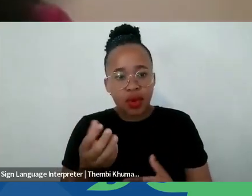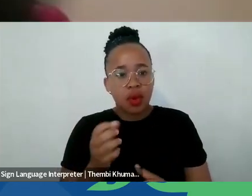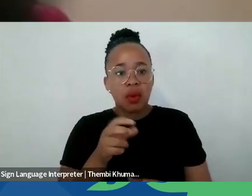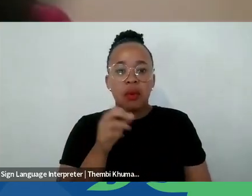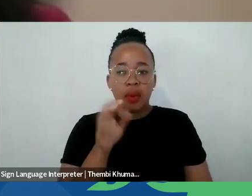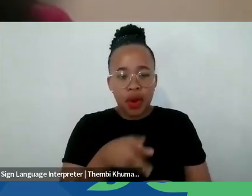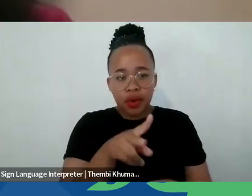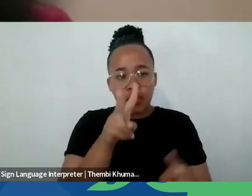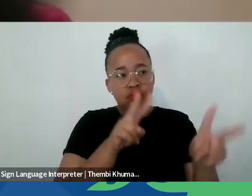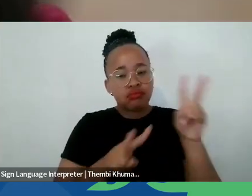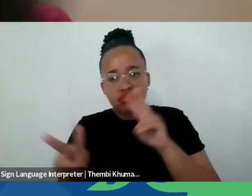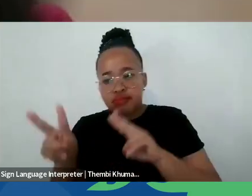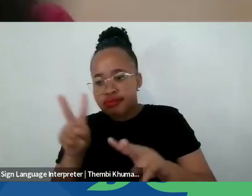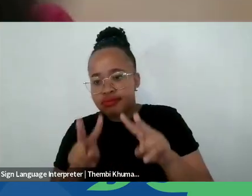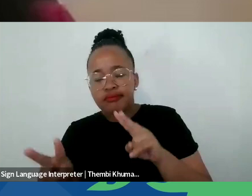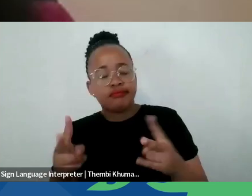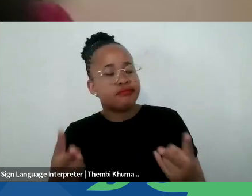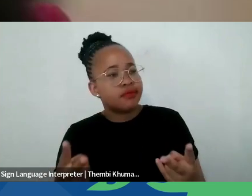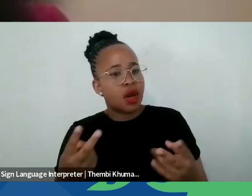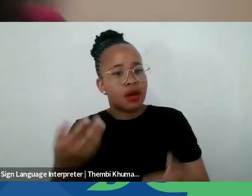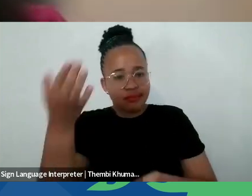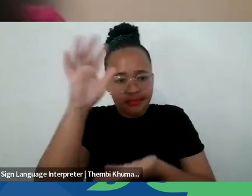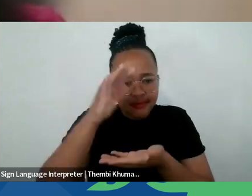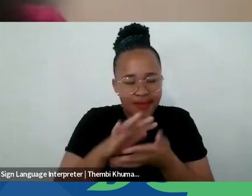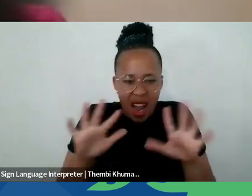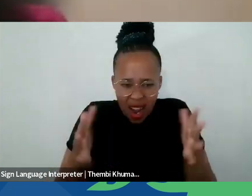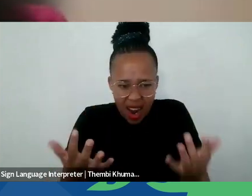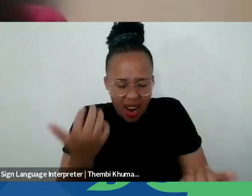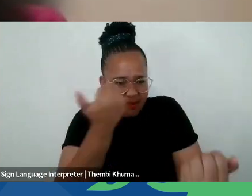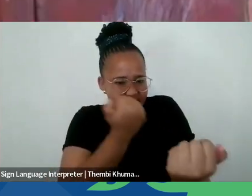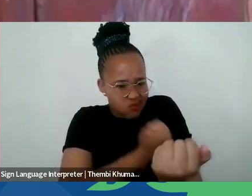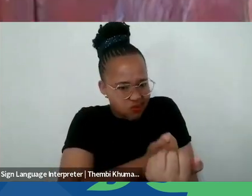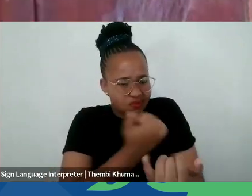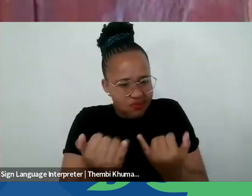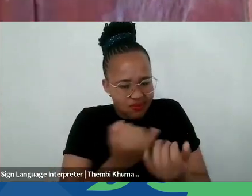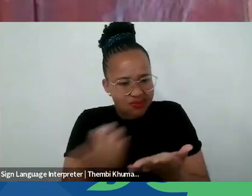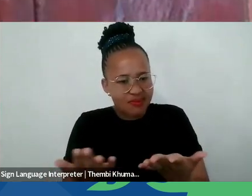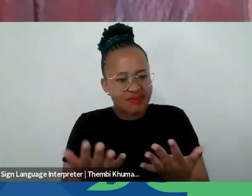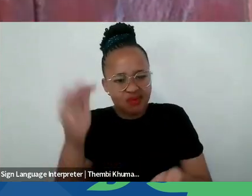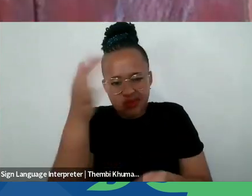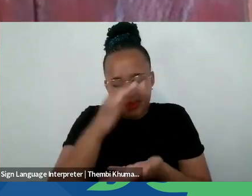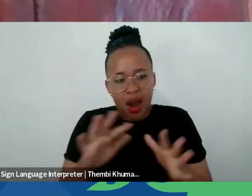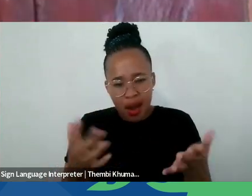looking at harm reduction programming for sexualized drug use, particularly?